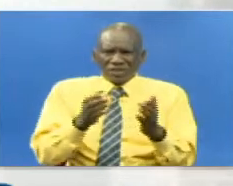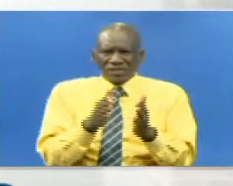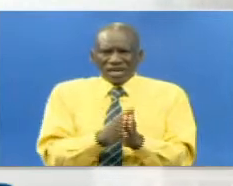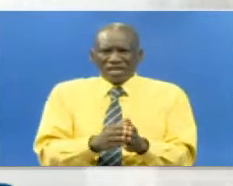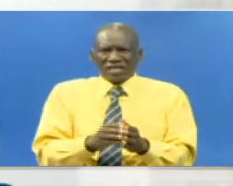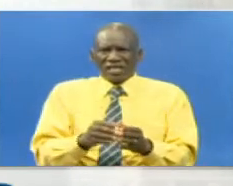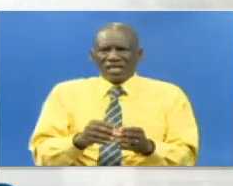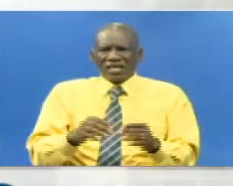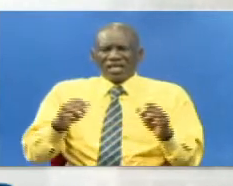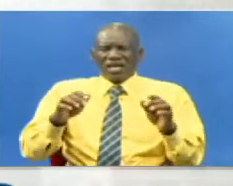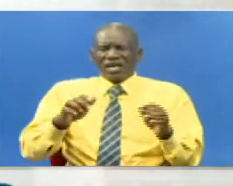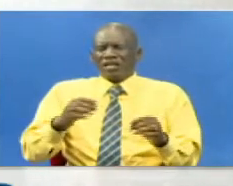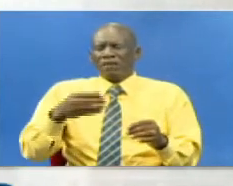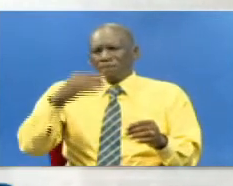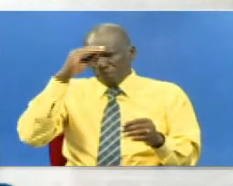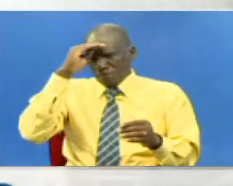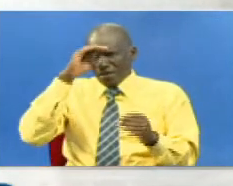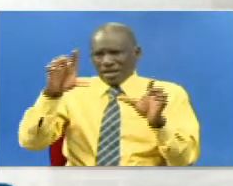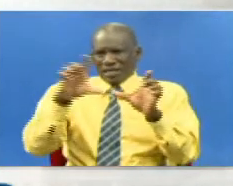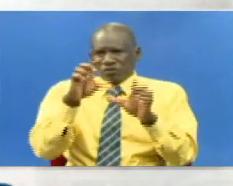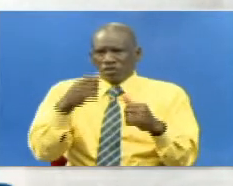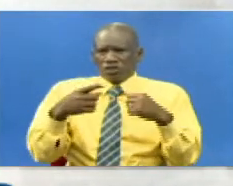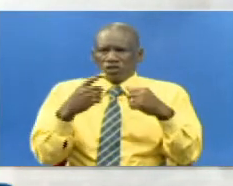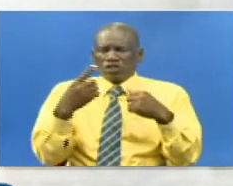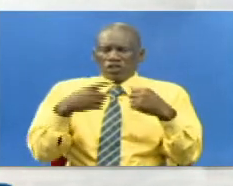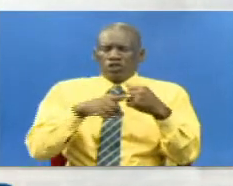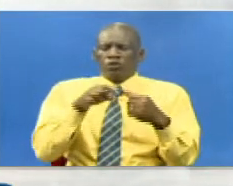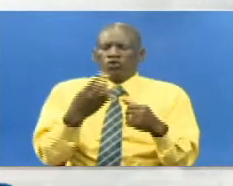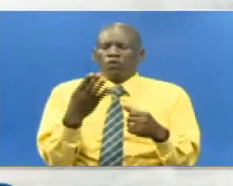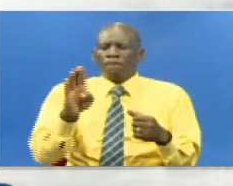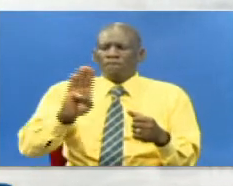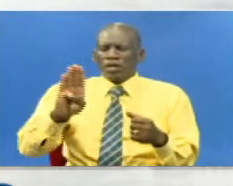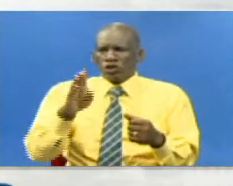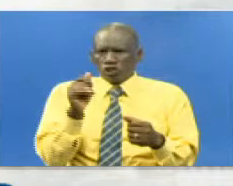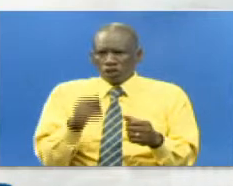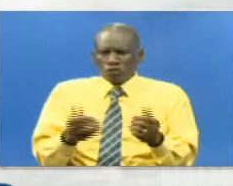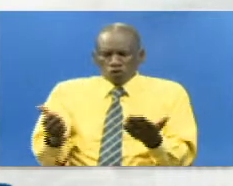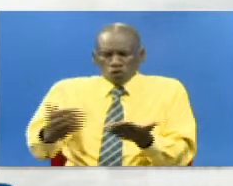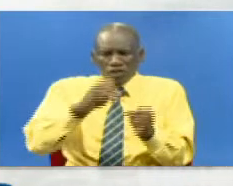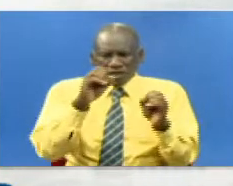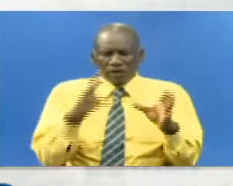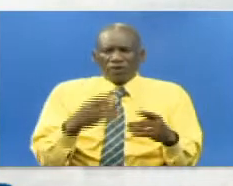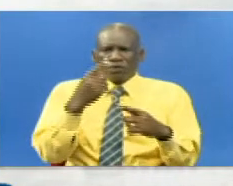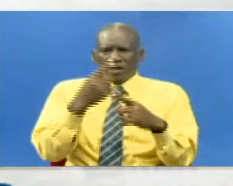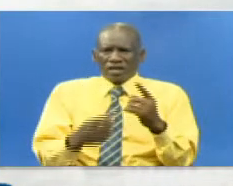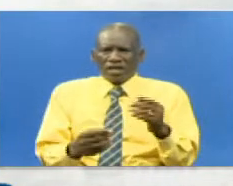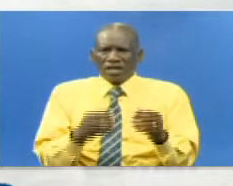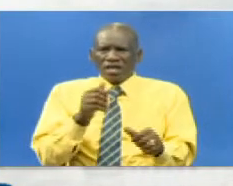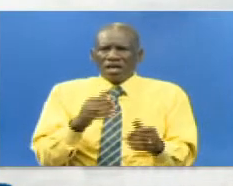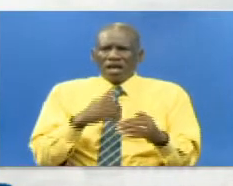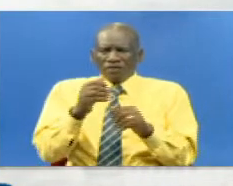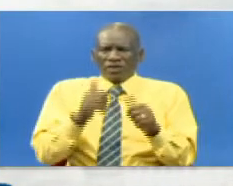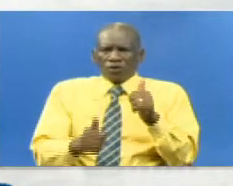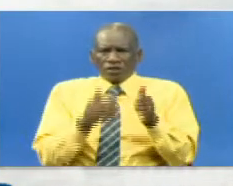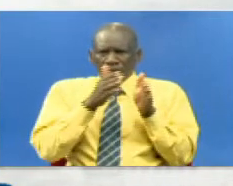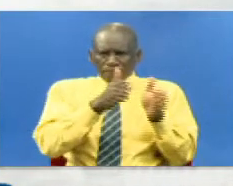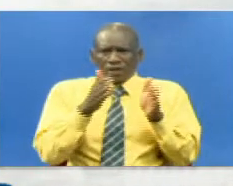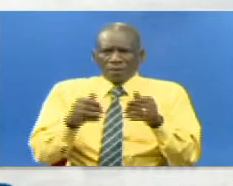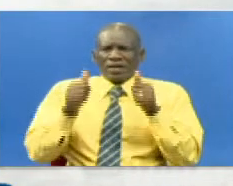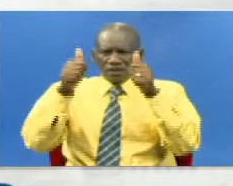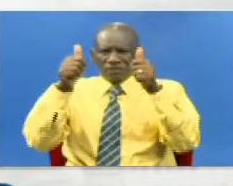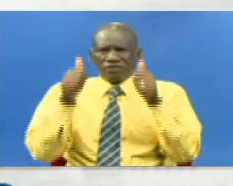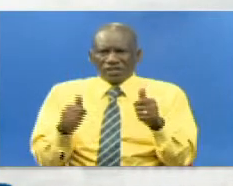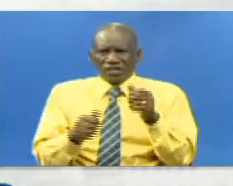licensing, which accounts for 6.2 billion shillings in uncollected revenue annually, after which comes parking and advertisement,